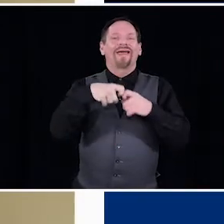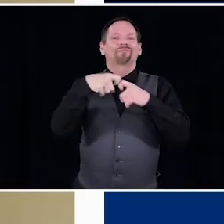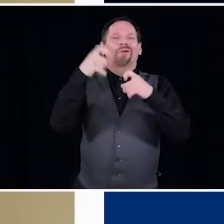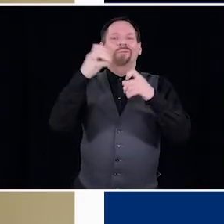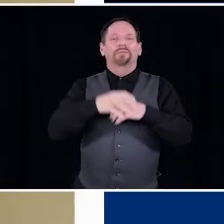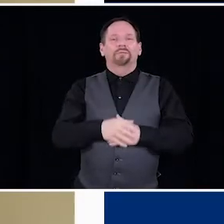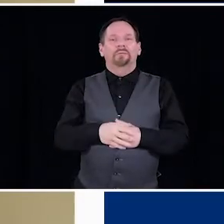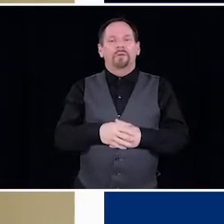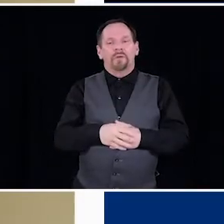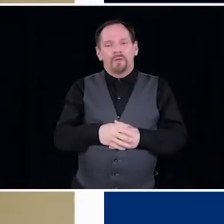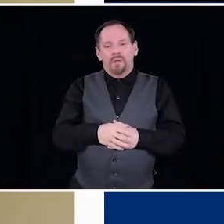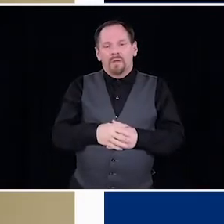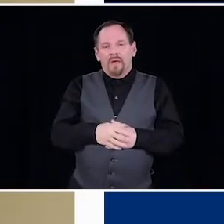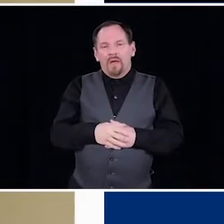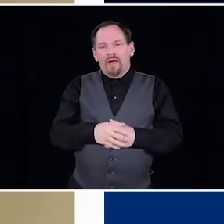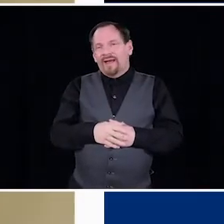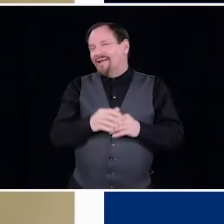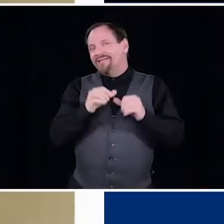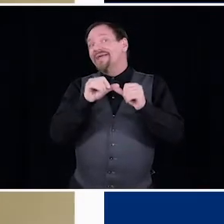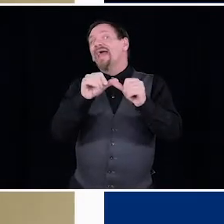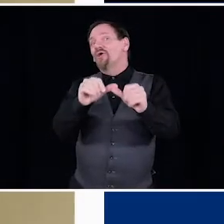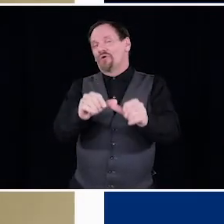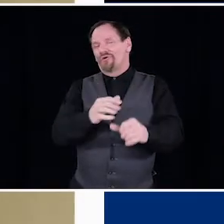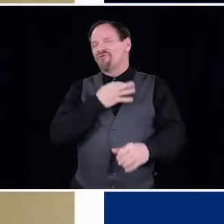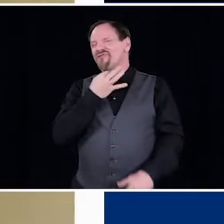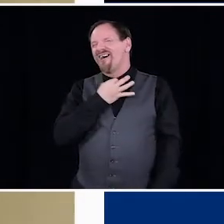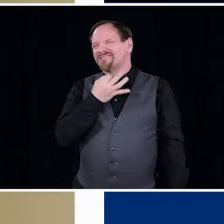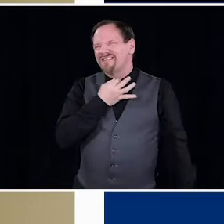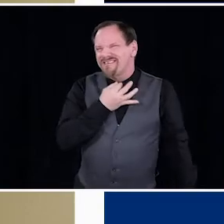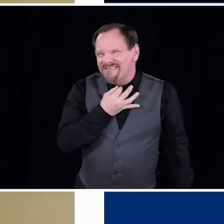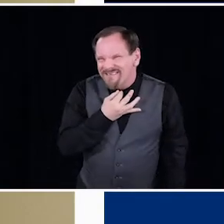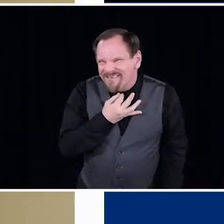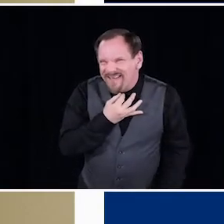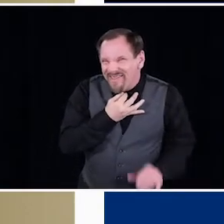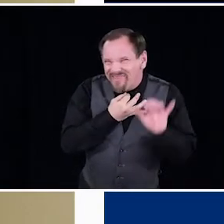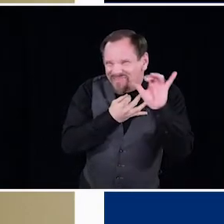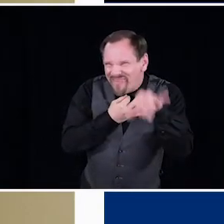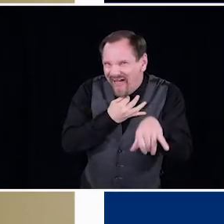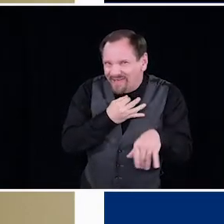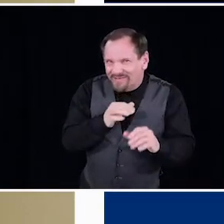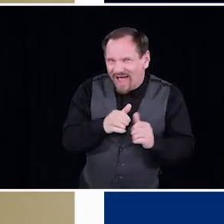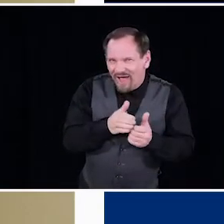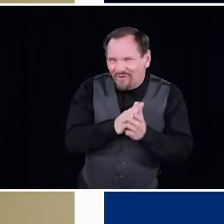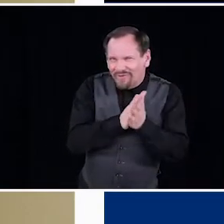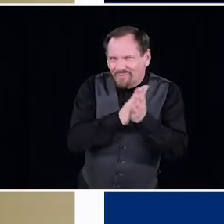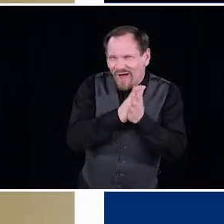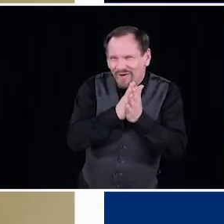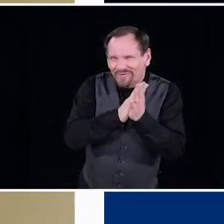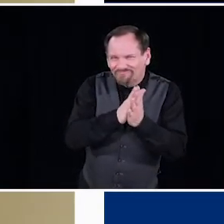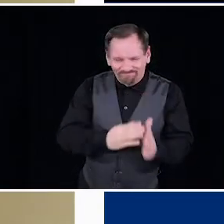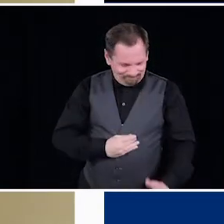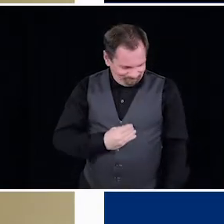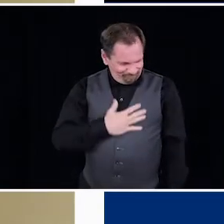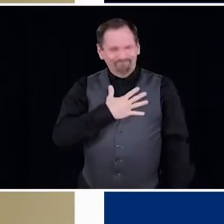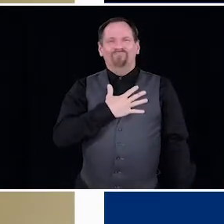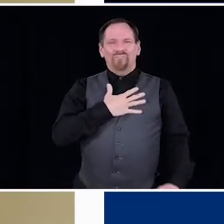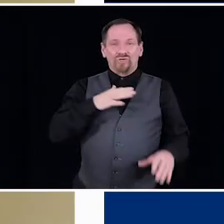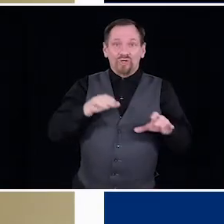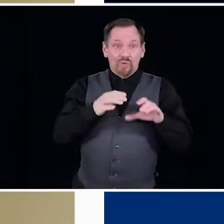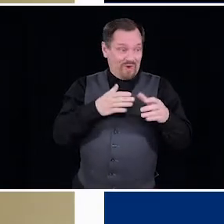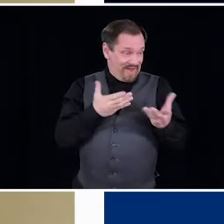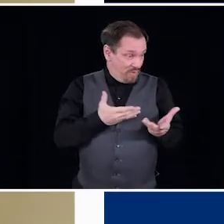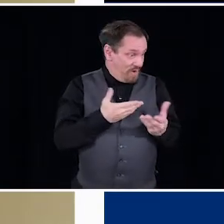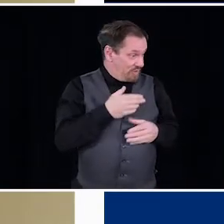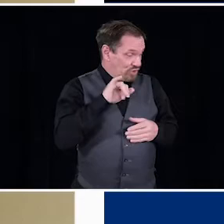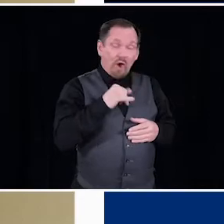microelectronics. Keep alive the curiosity, the spark of inspiration that you found at Hopkins. And remember, pursue